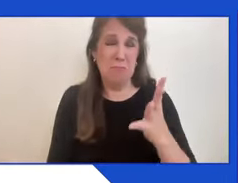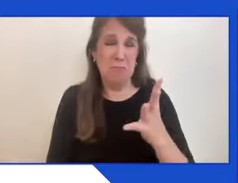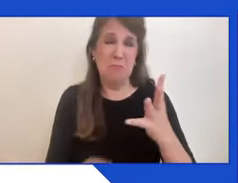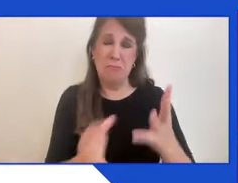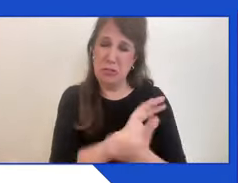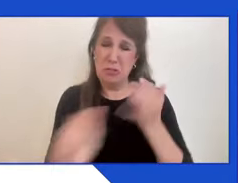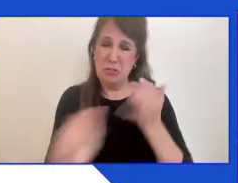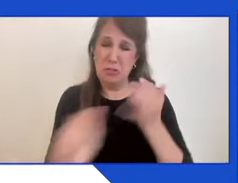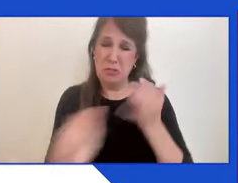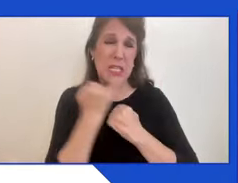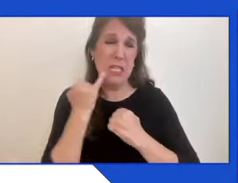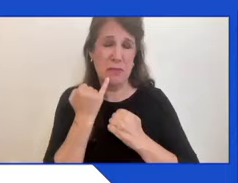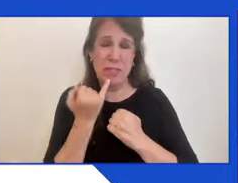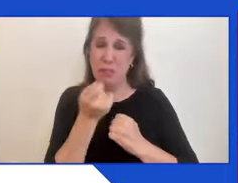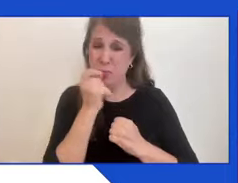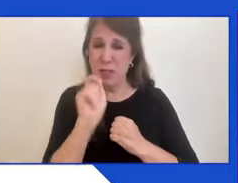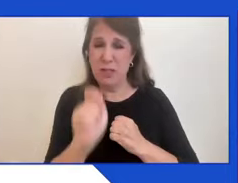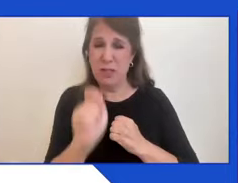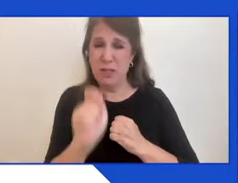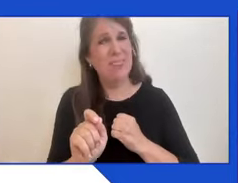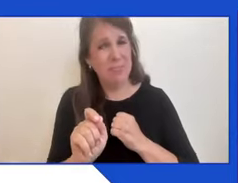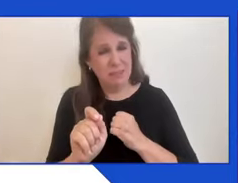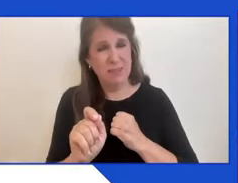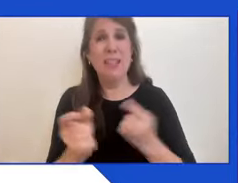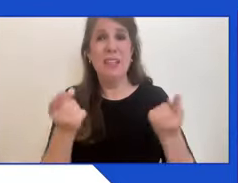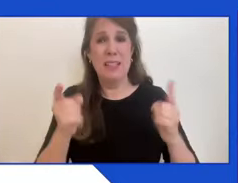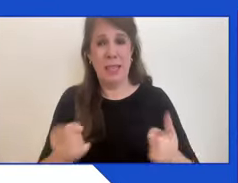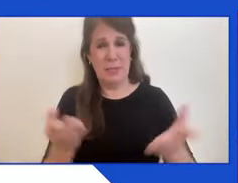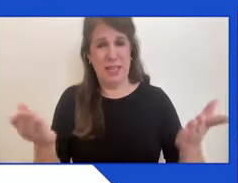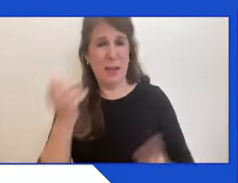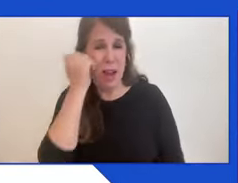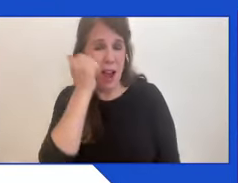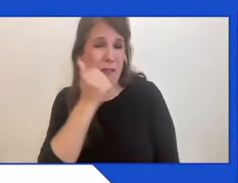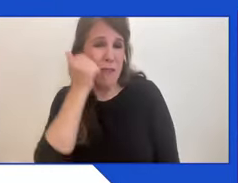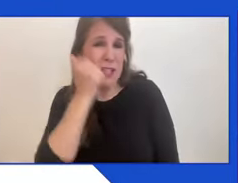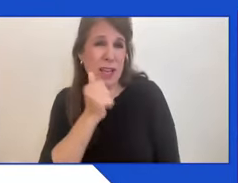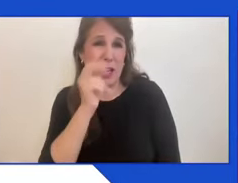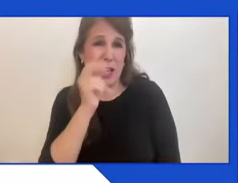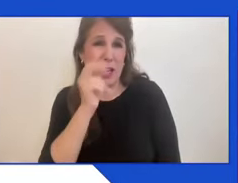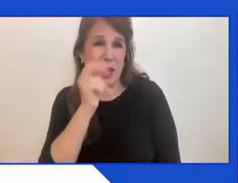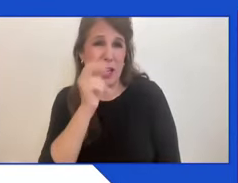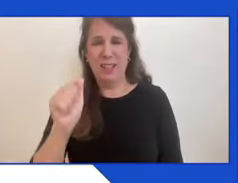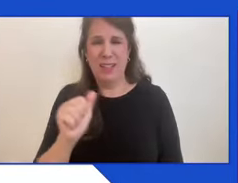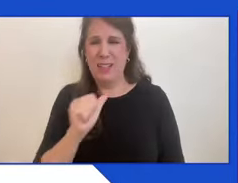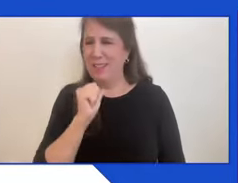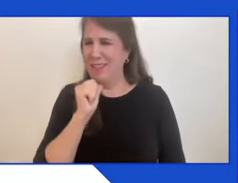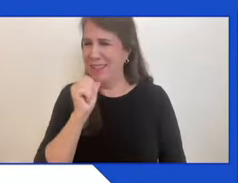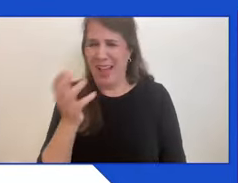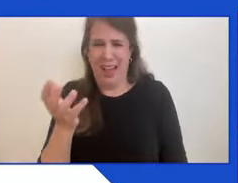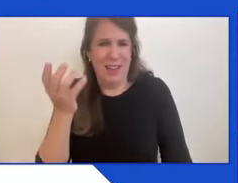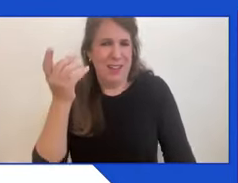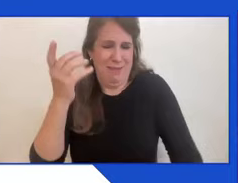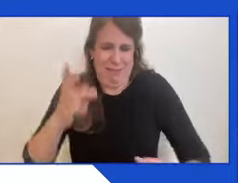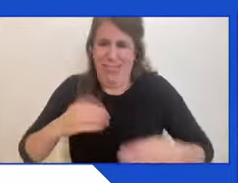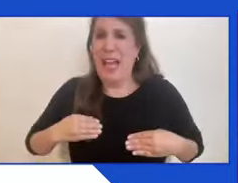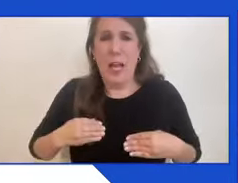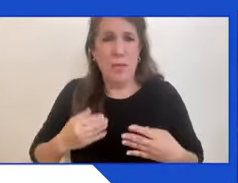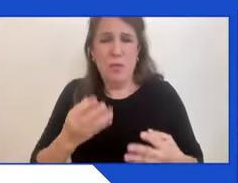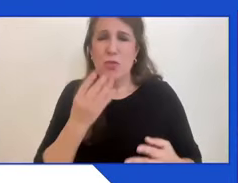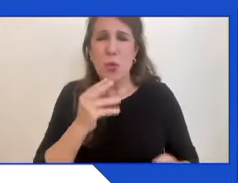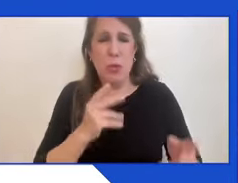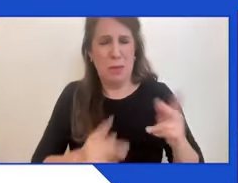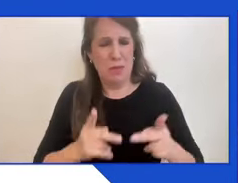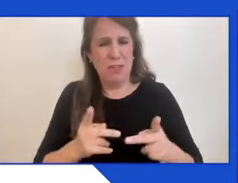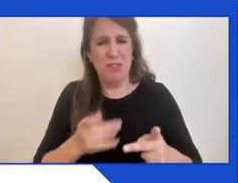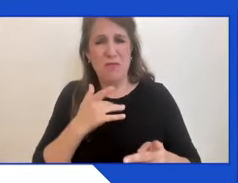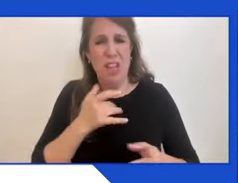It is happening daily in our country, as you know, and it is unacceptable for Jewish Americans to feel unsafe at home. It is unacceptable for Jewish businesses to